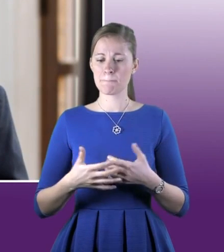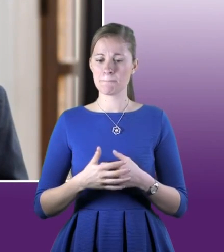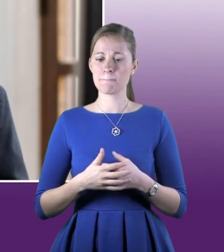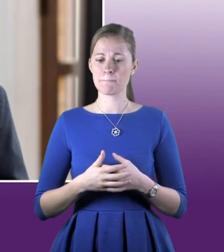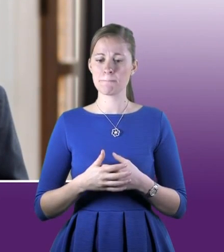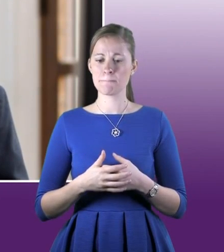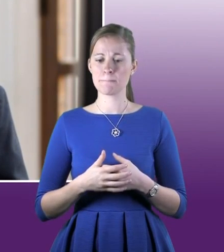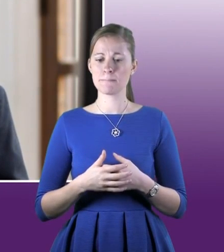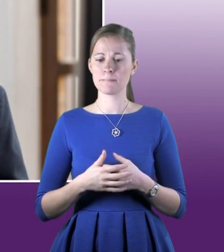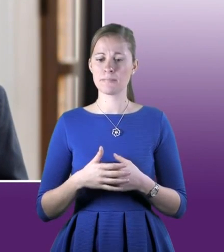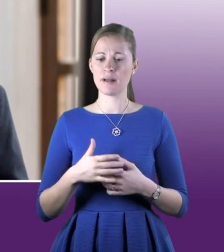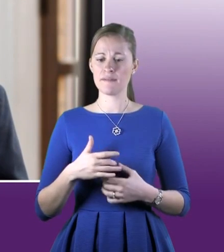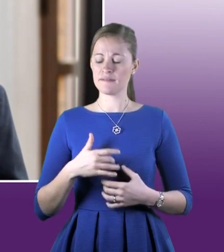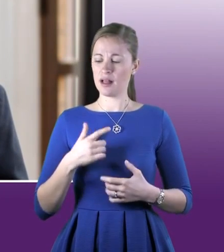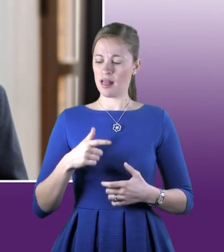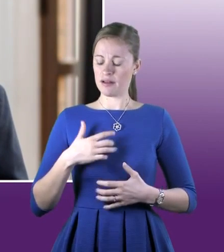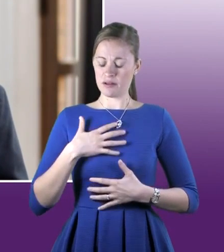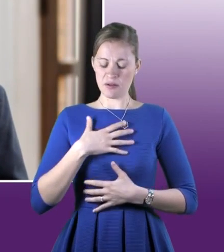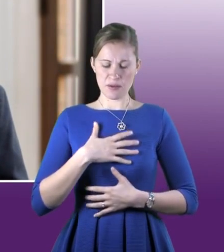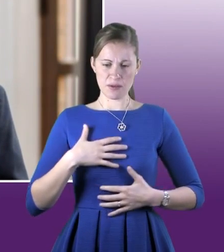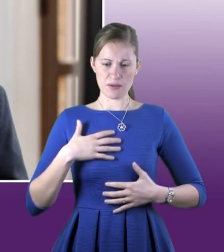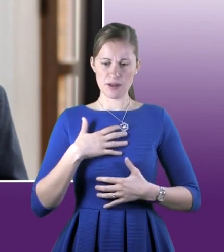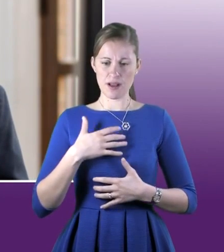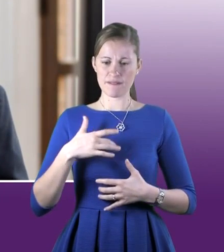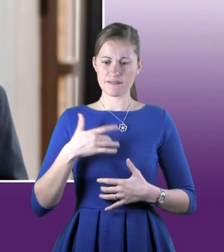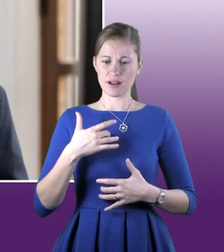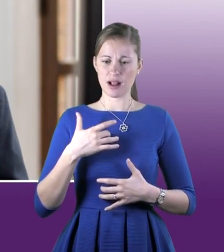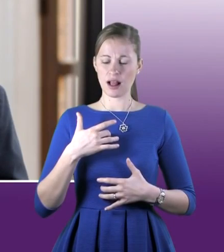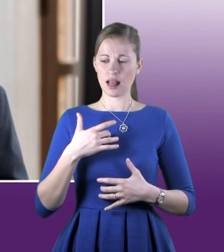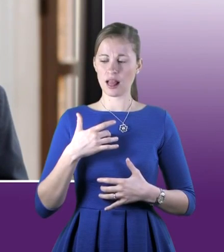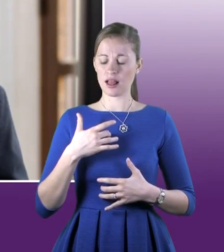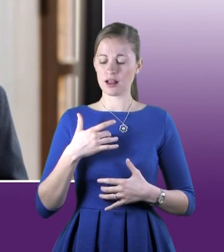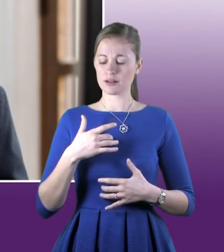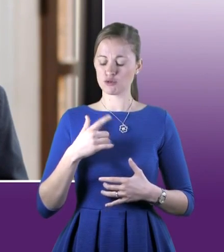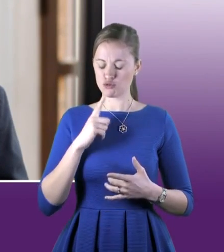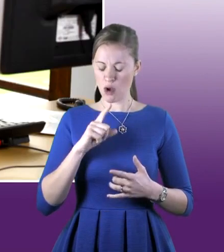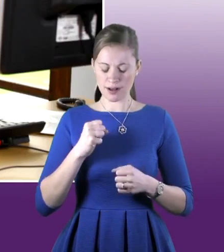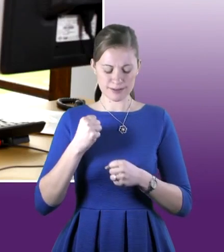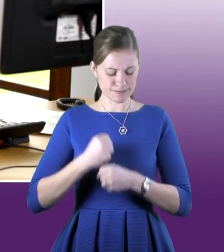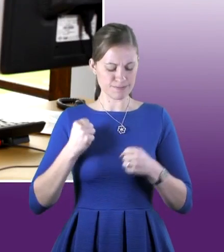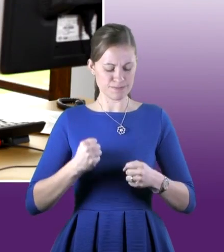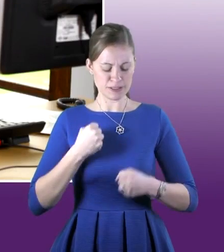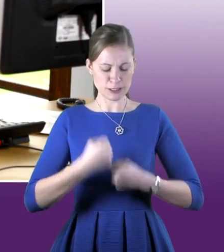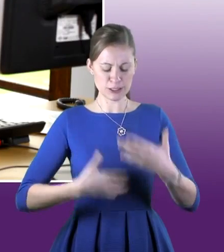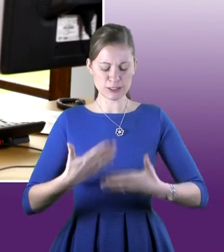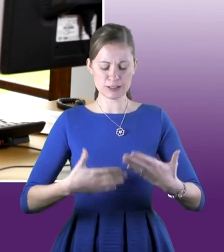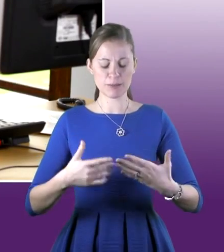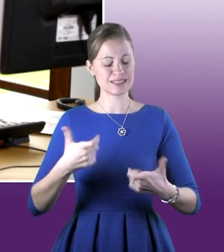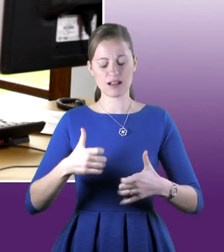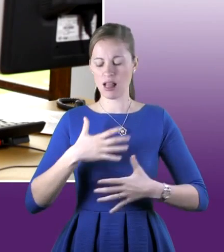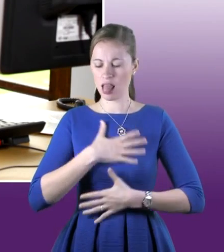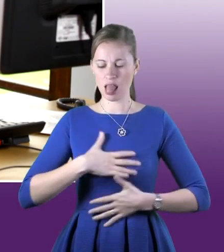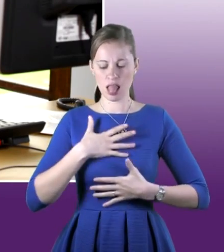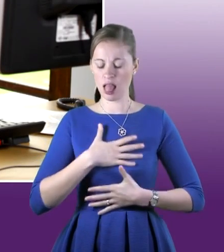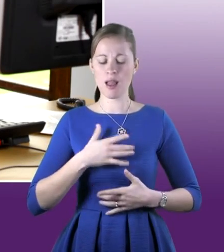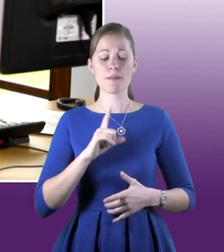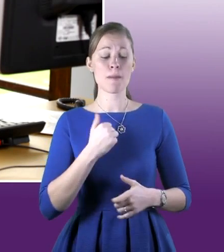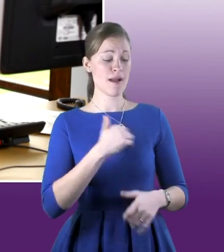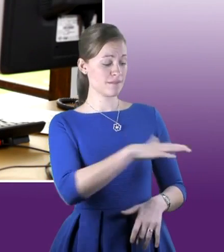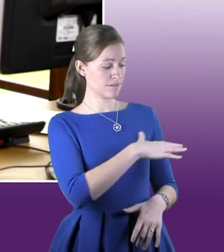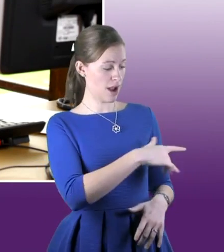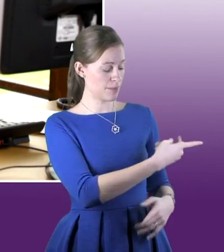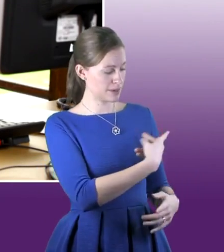I feel that feeling, but sometimes it gets the better of you. My family and I wonder what to do about the